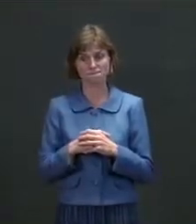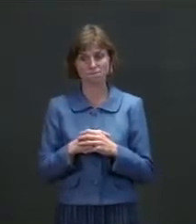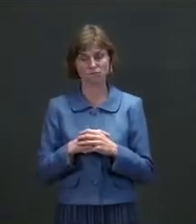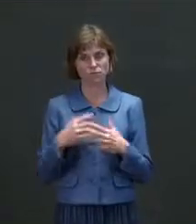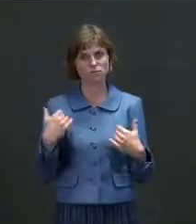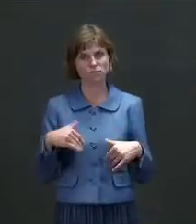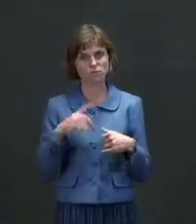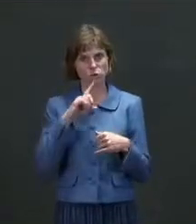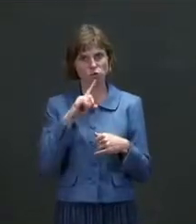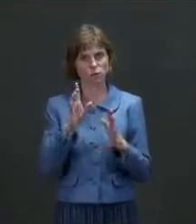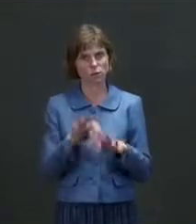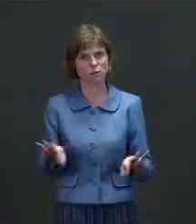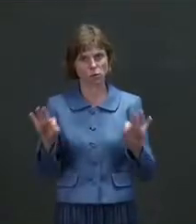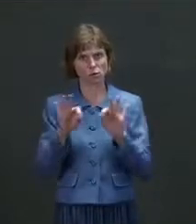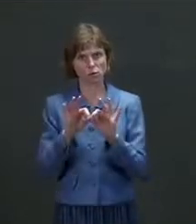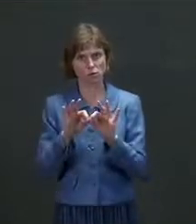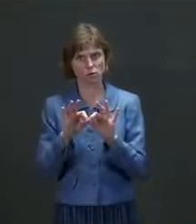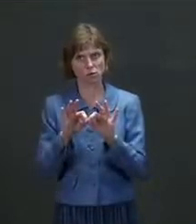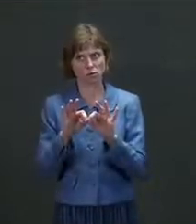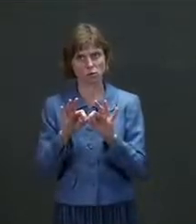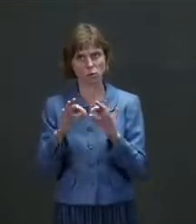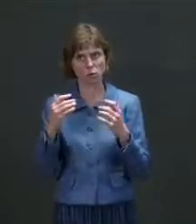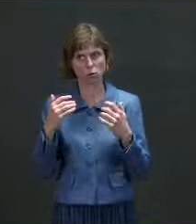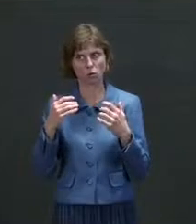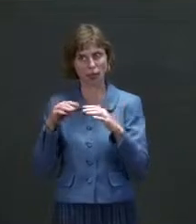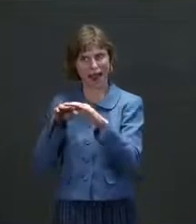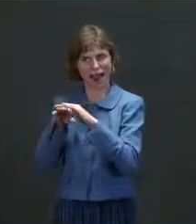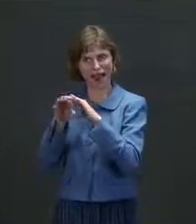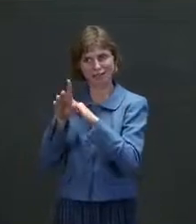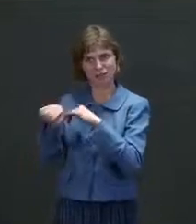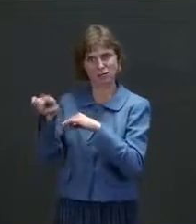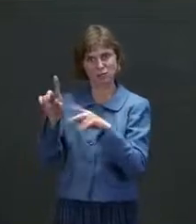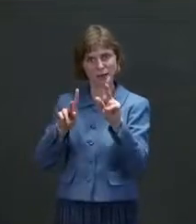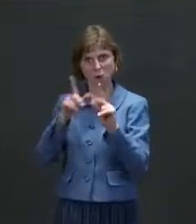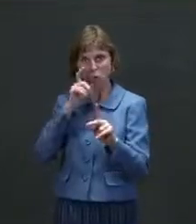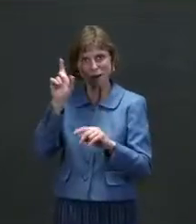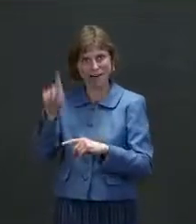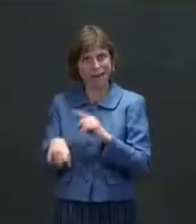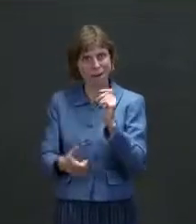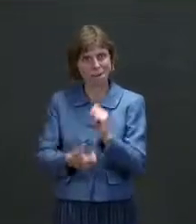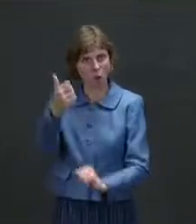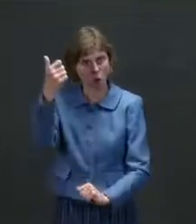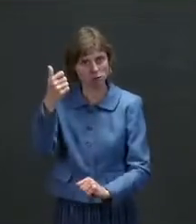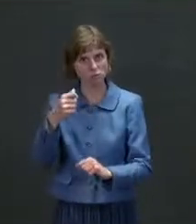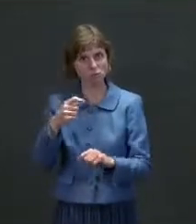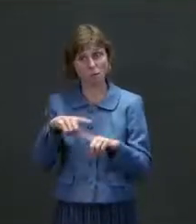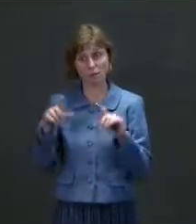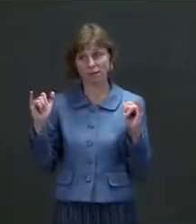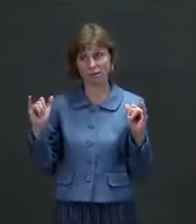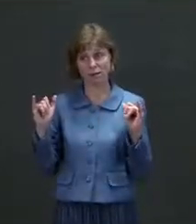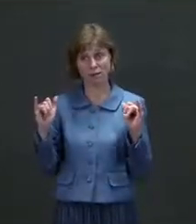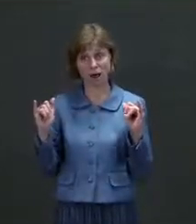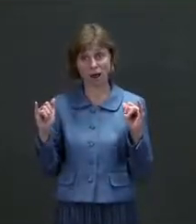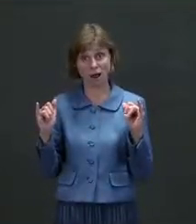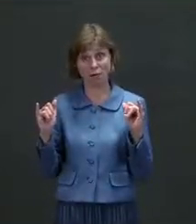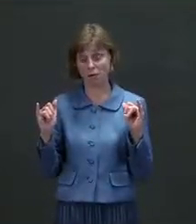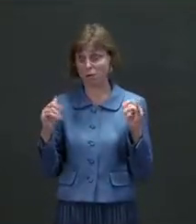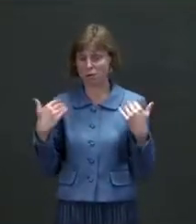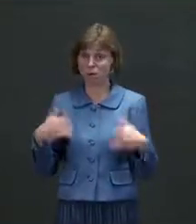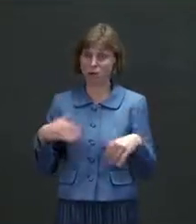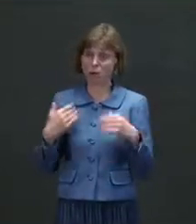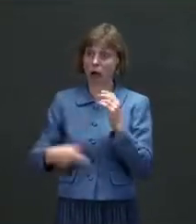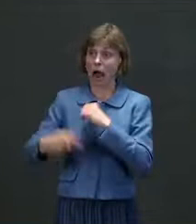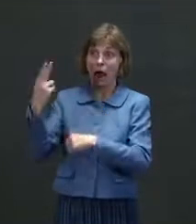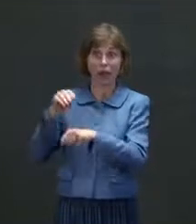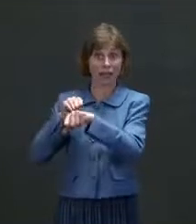really does matter that we have access to the people who are most in need and most affected by the COVID